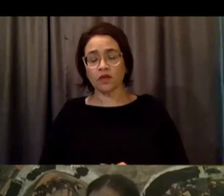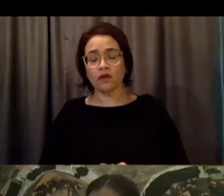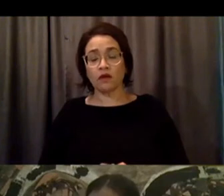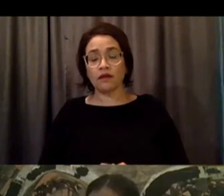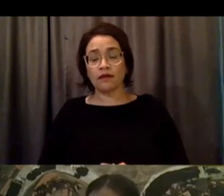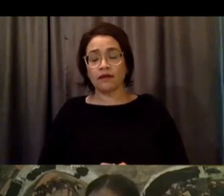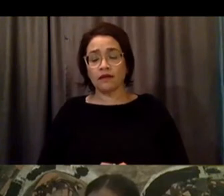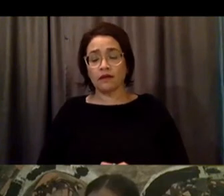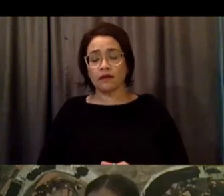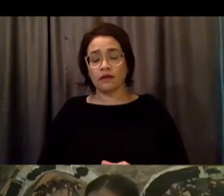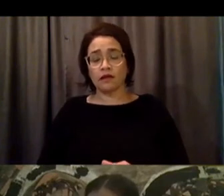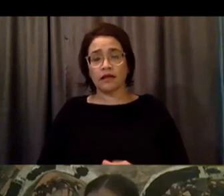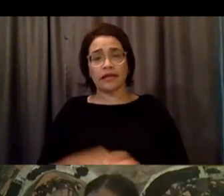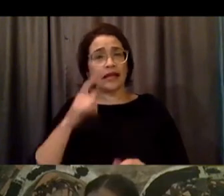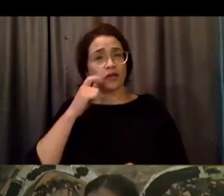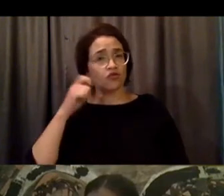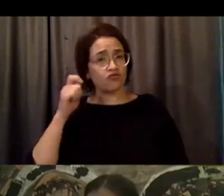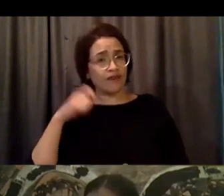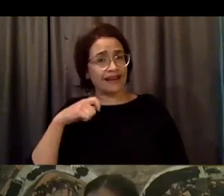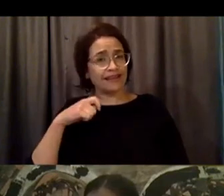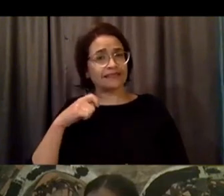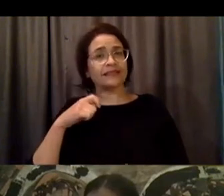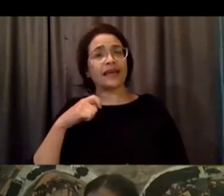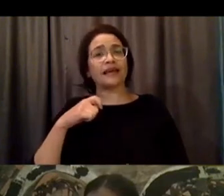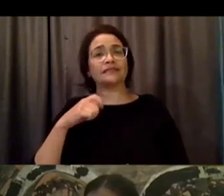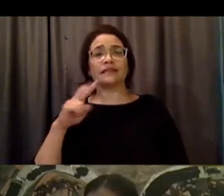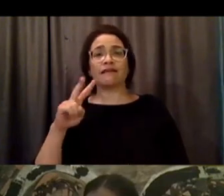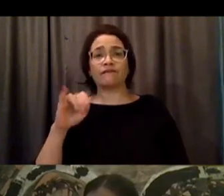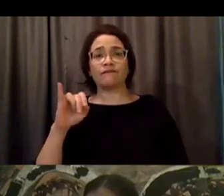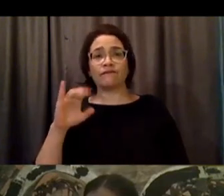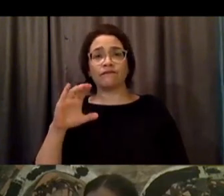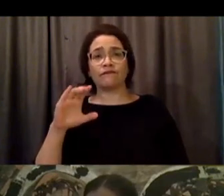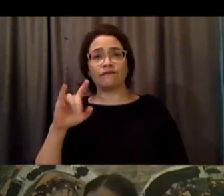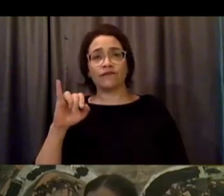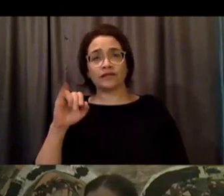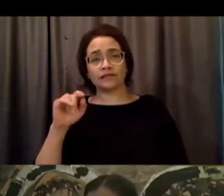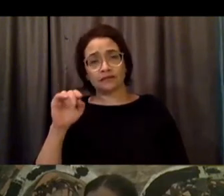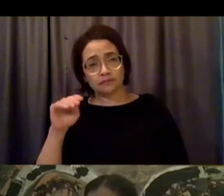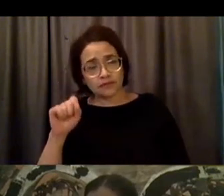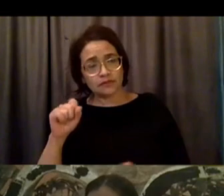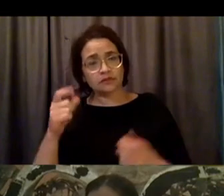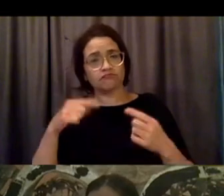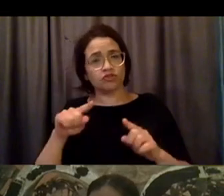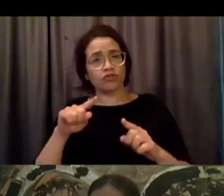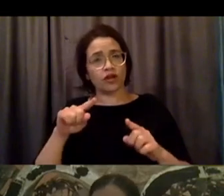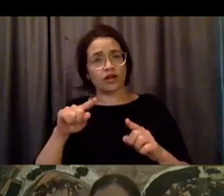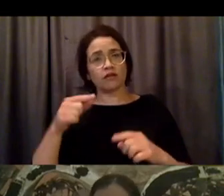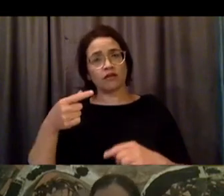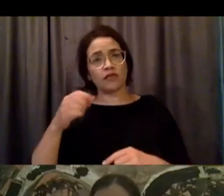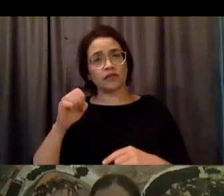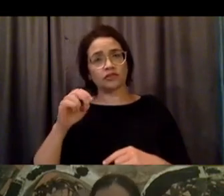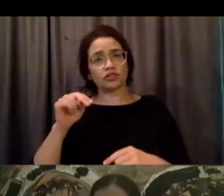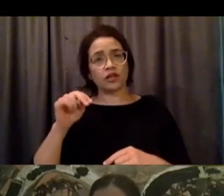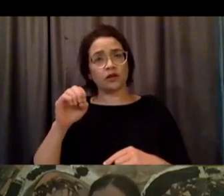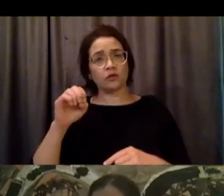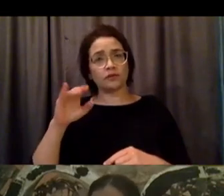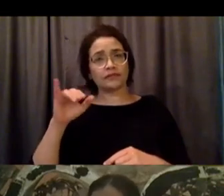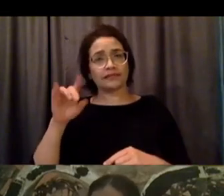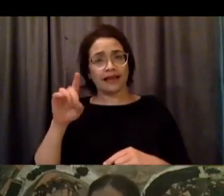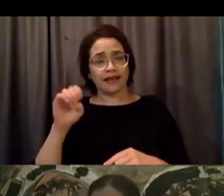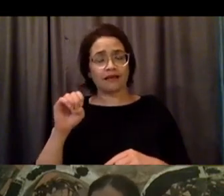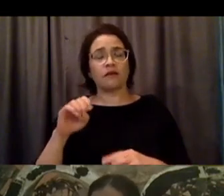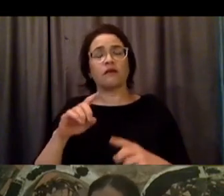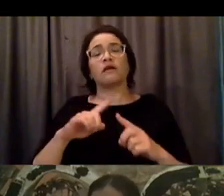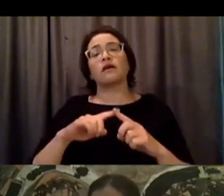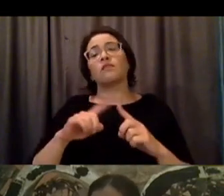um, as victims during the genocide. But, um, there's a question about other groups within Ukraine that had been resettled there, like,